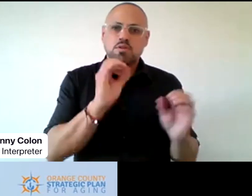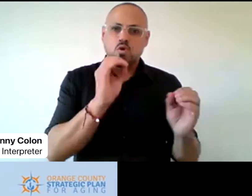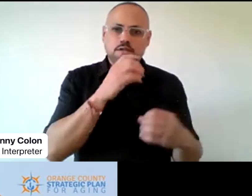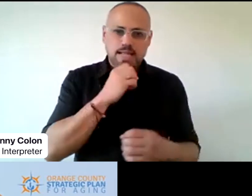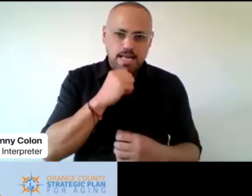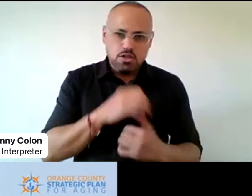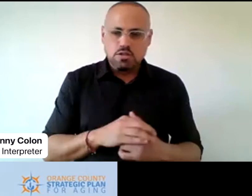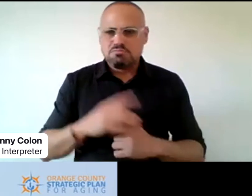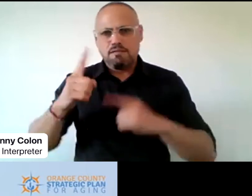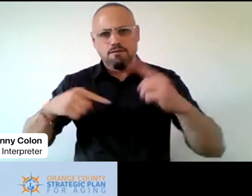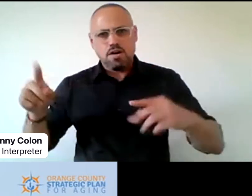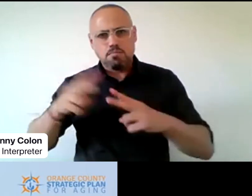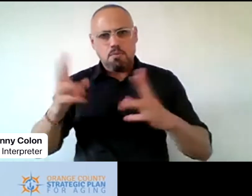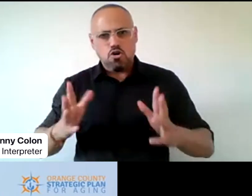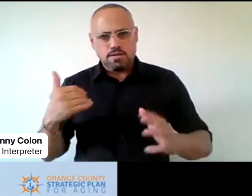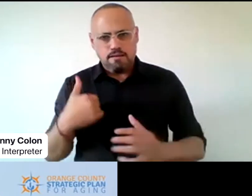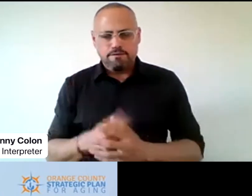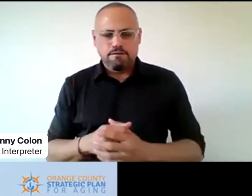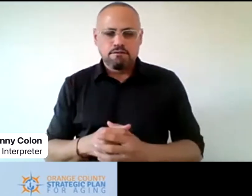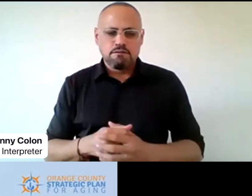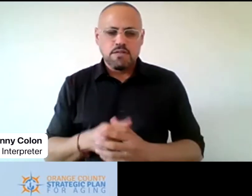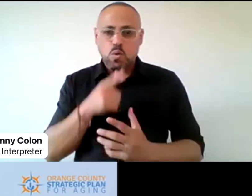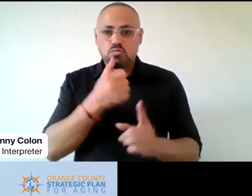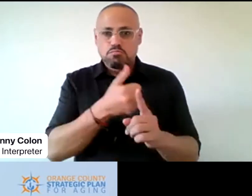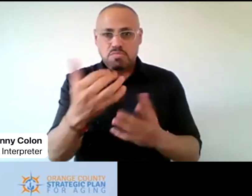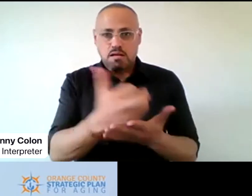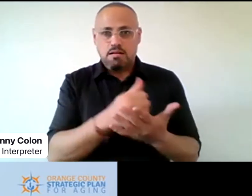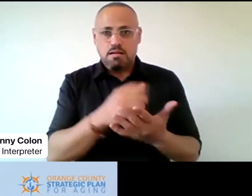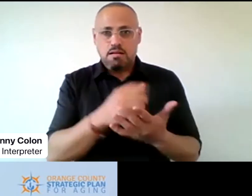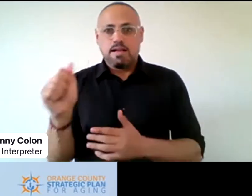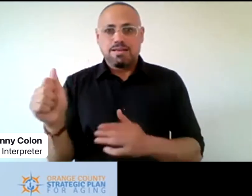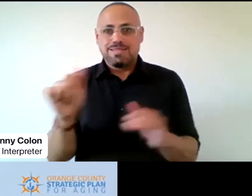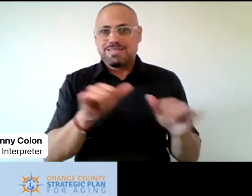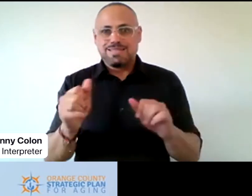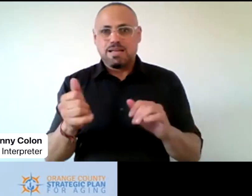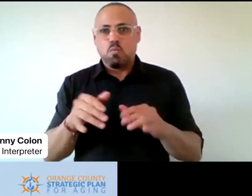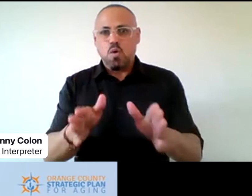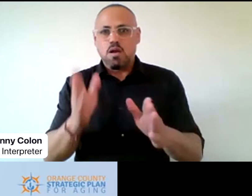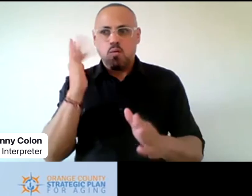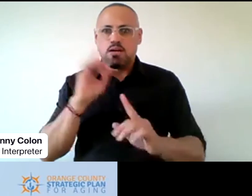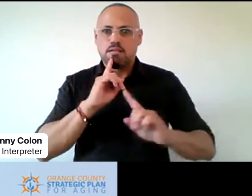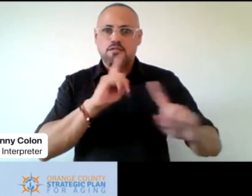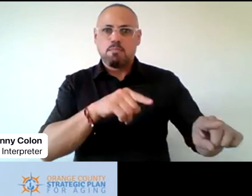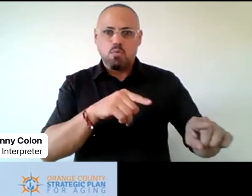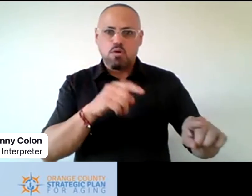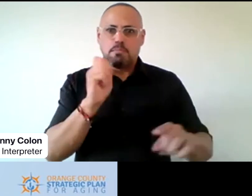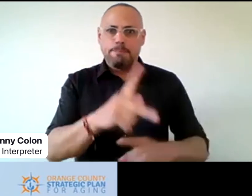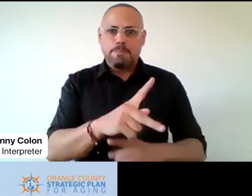partners who collect data in the same way because they report it back to, say,